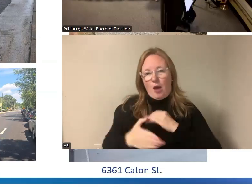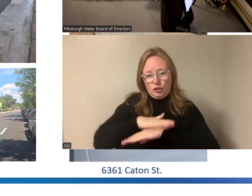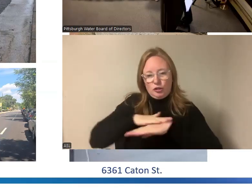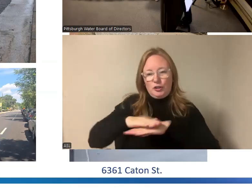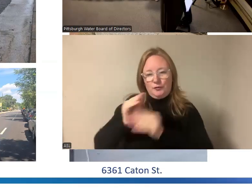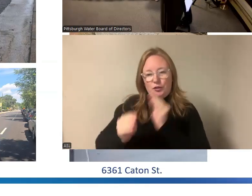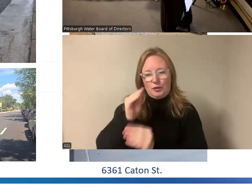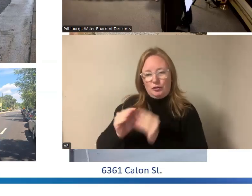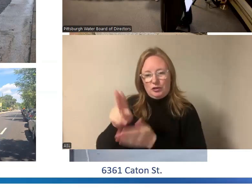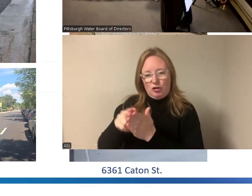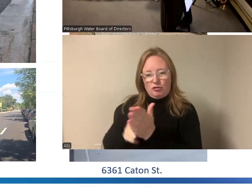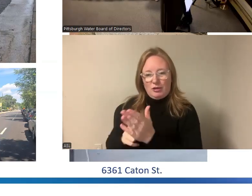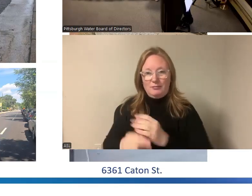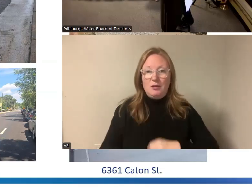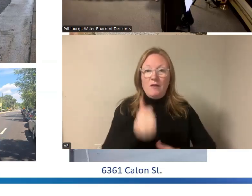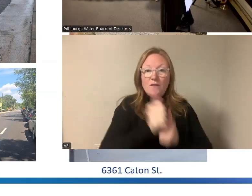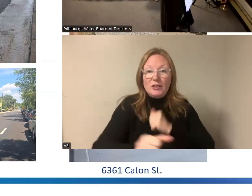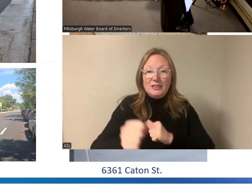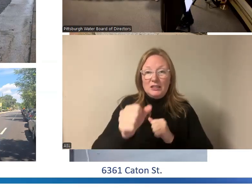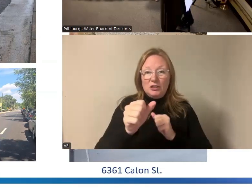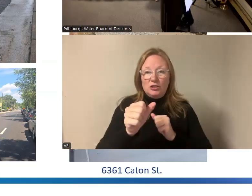site, the top photo